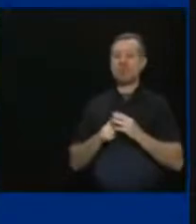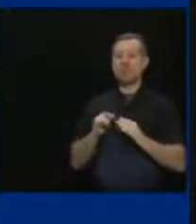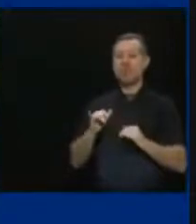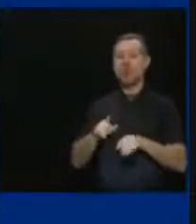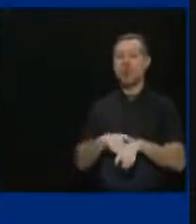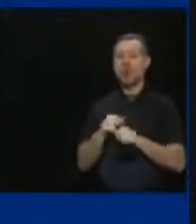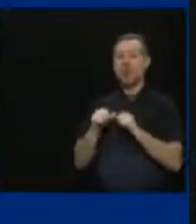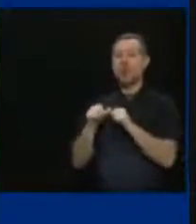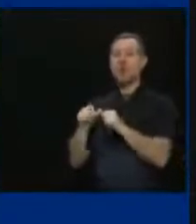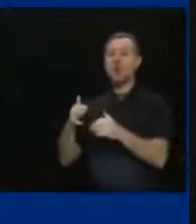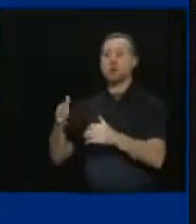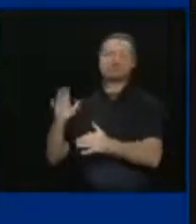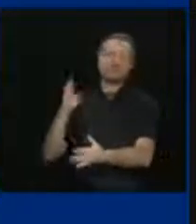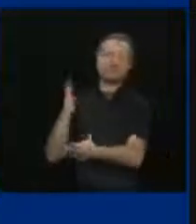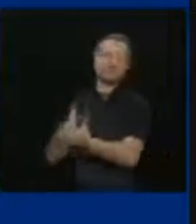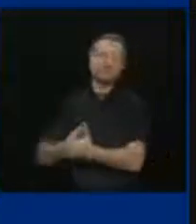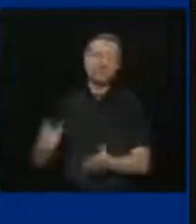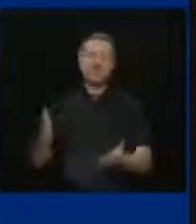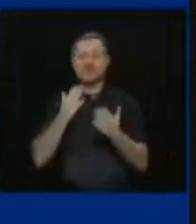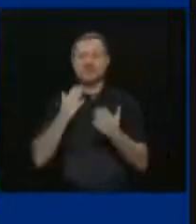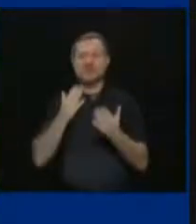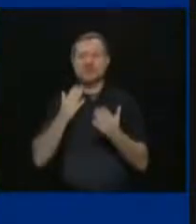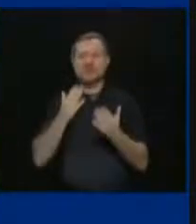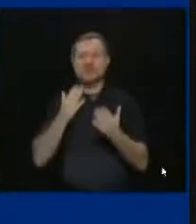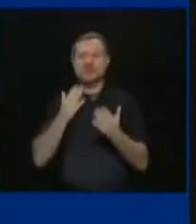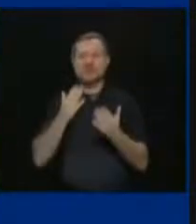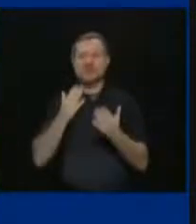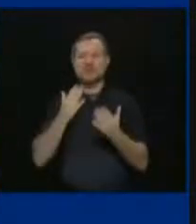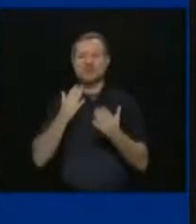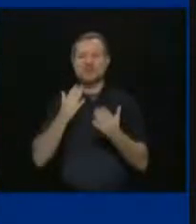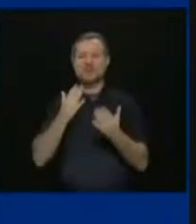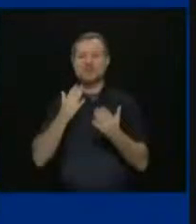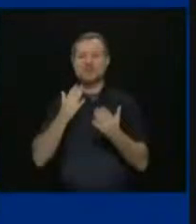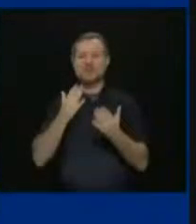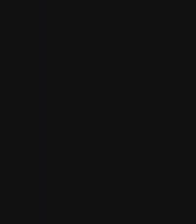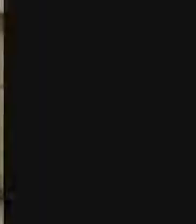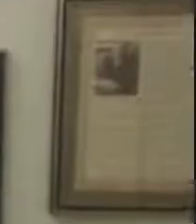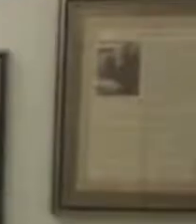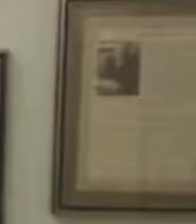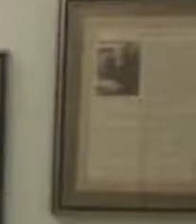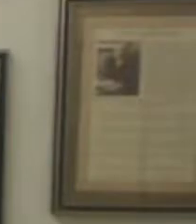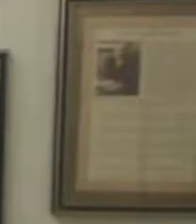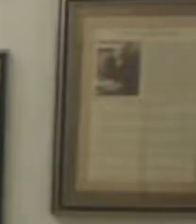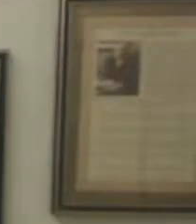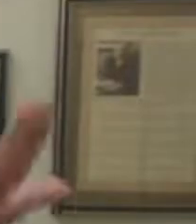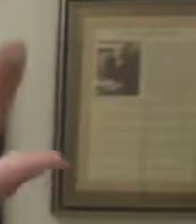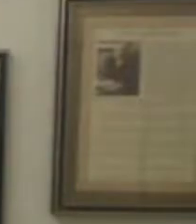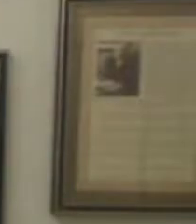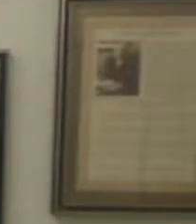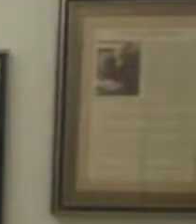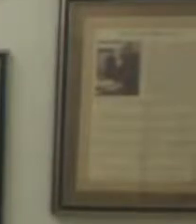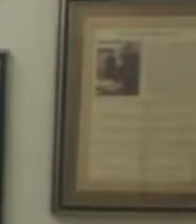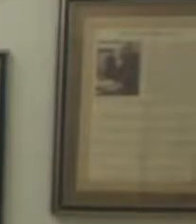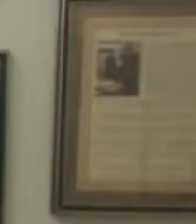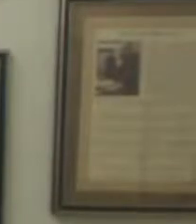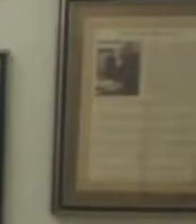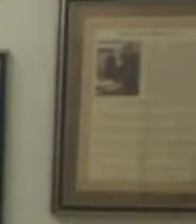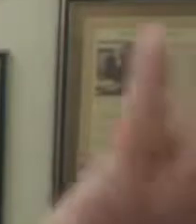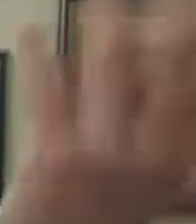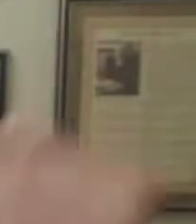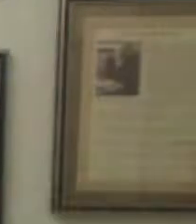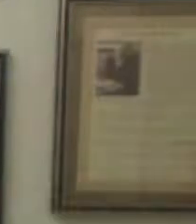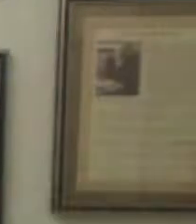friends. I appreciate you coming. Oh, she ran from that one. I'm running. This guy asked me a real question. I'm out. I am so out of here. Yes. So